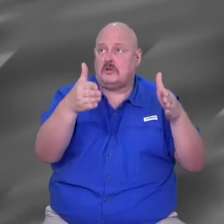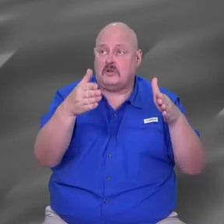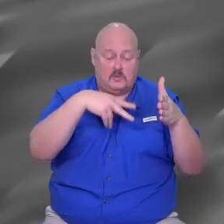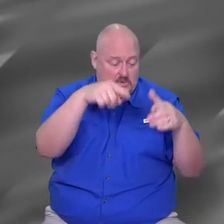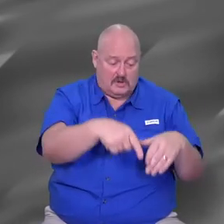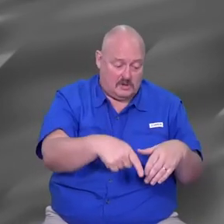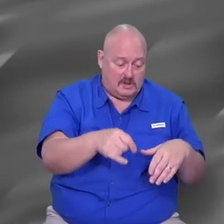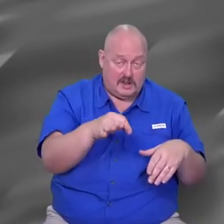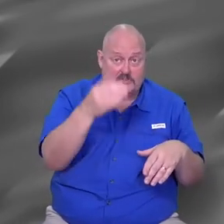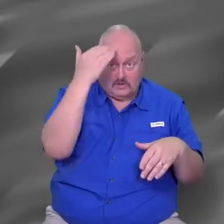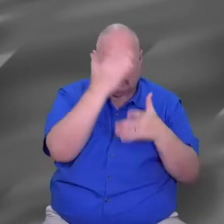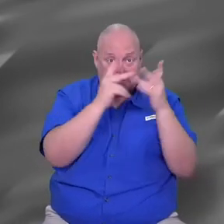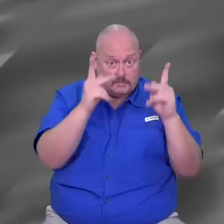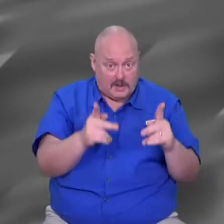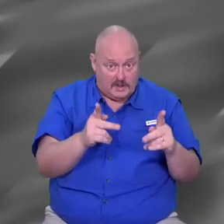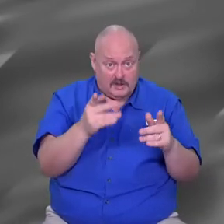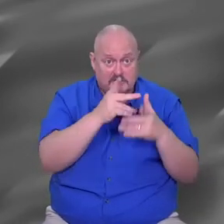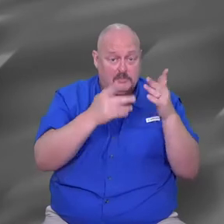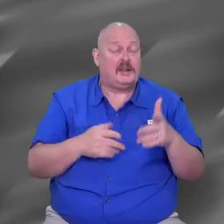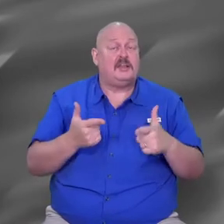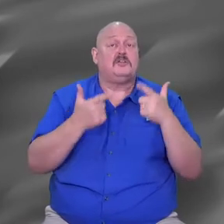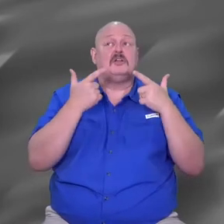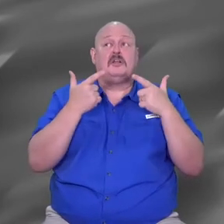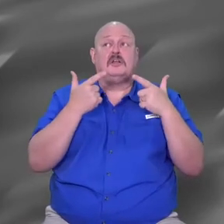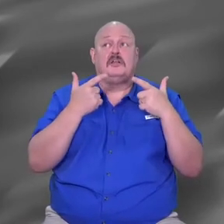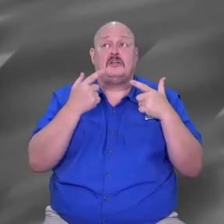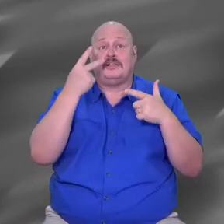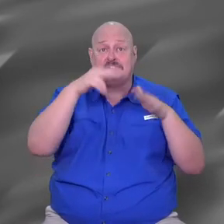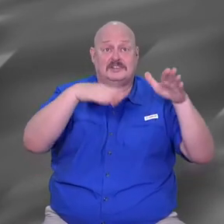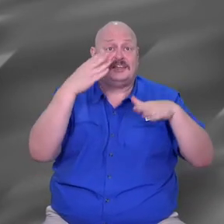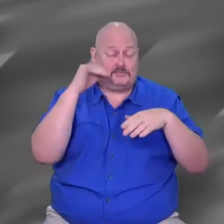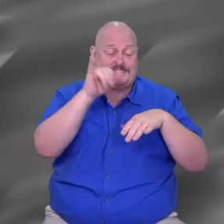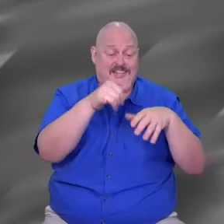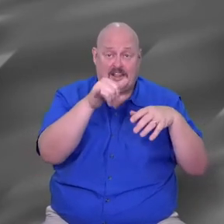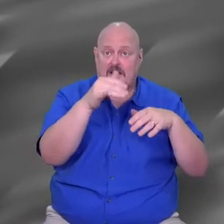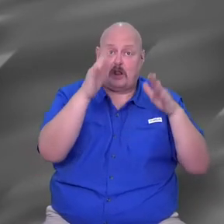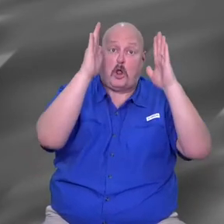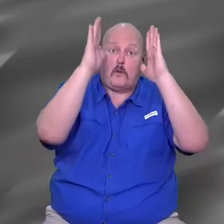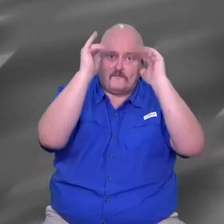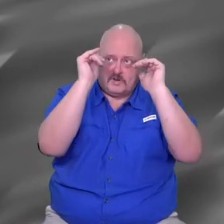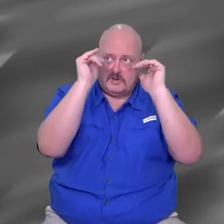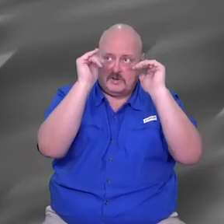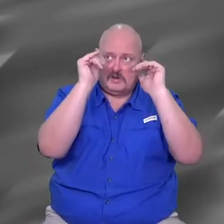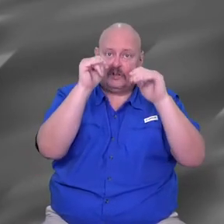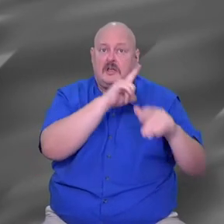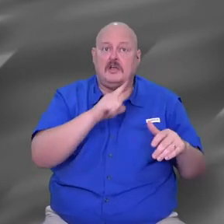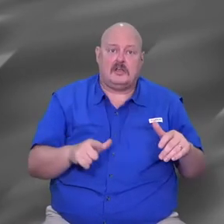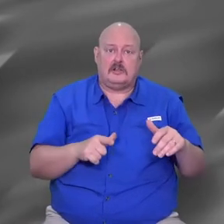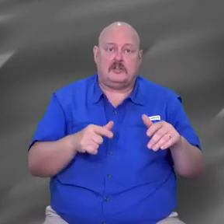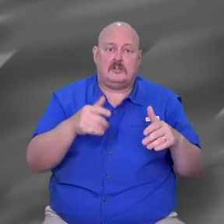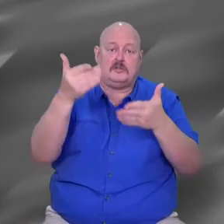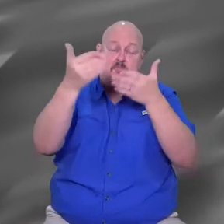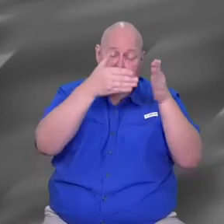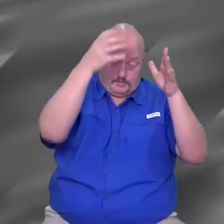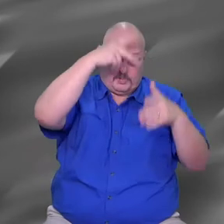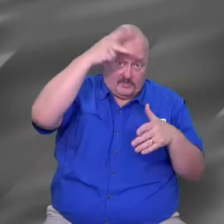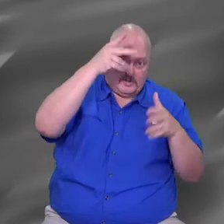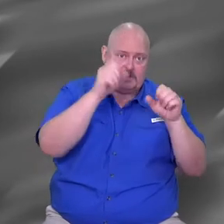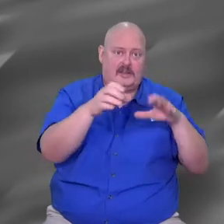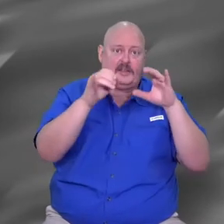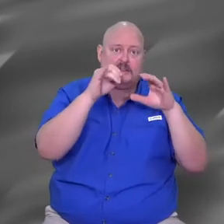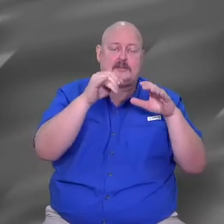read. But if you know somebody or you have someone in your life who you see walking down that path, hopefully the Lord will bring you to Proverbs and you can have